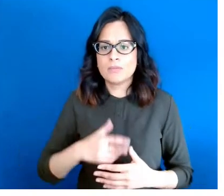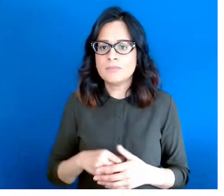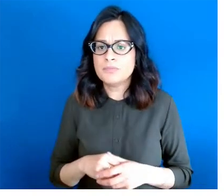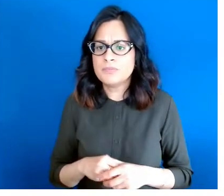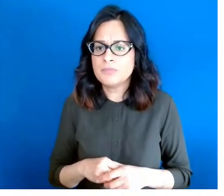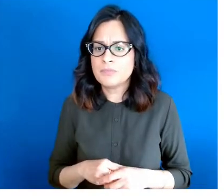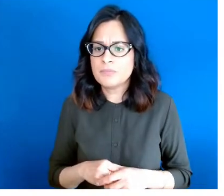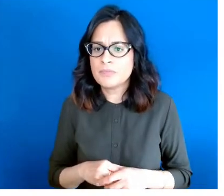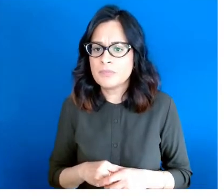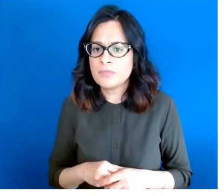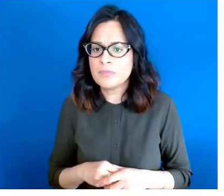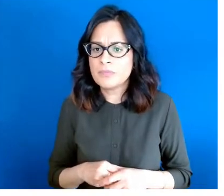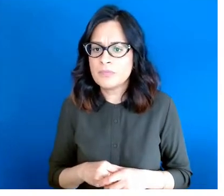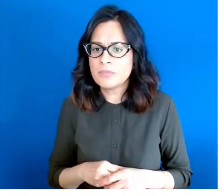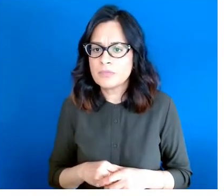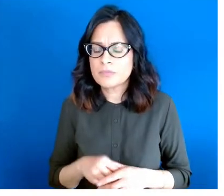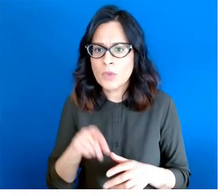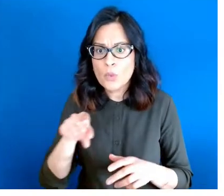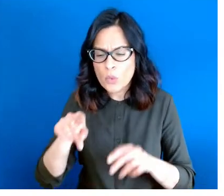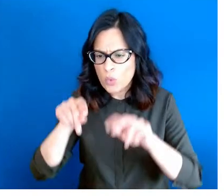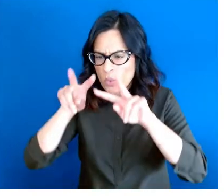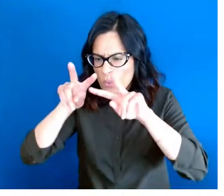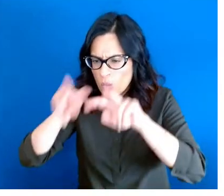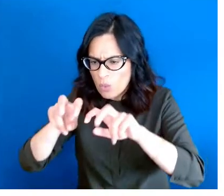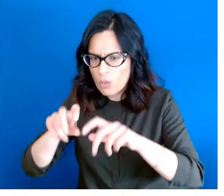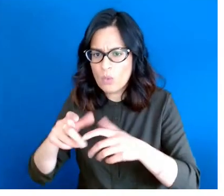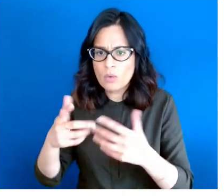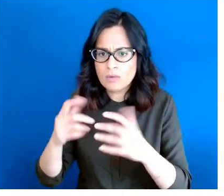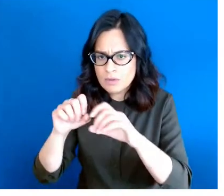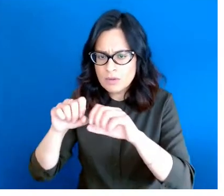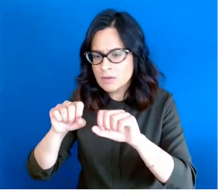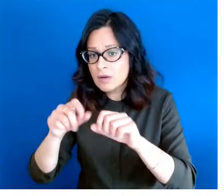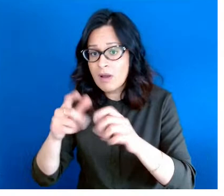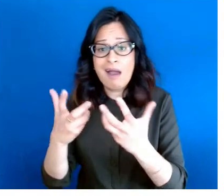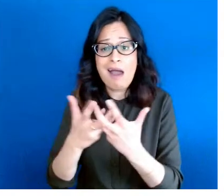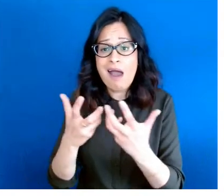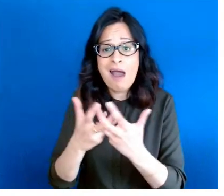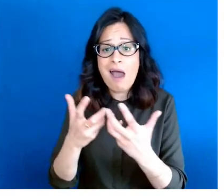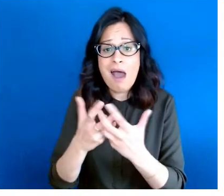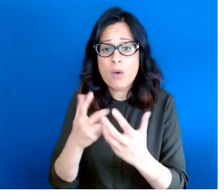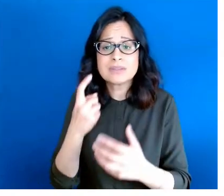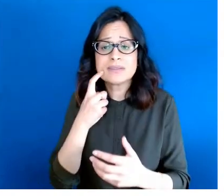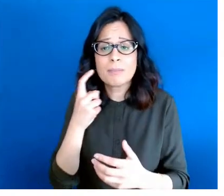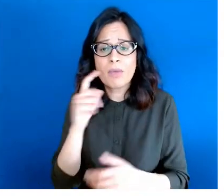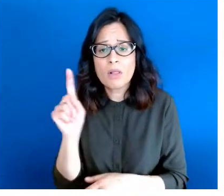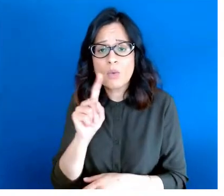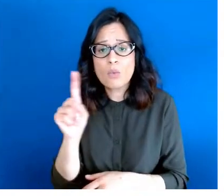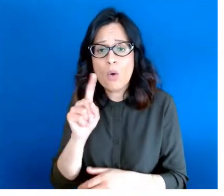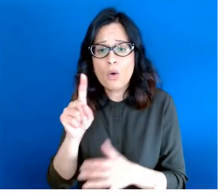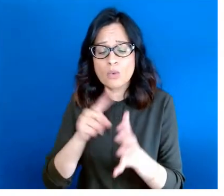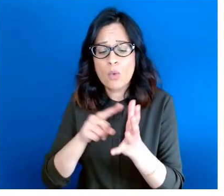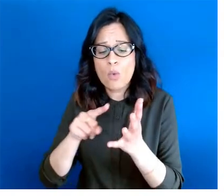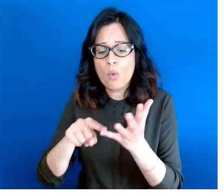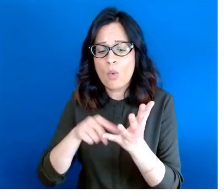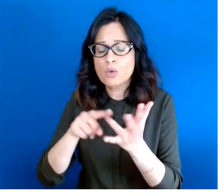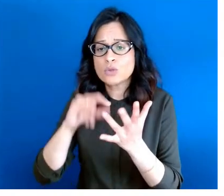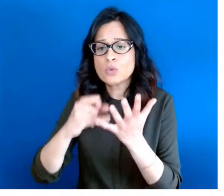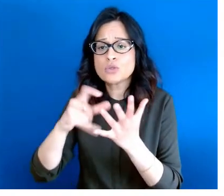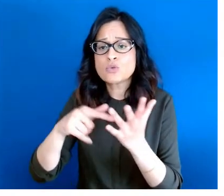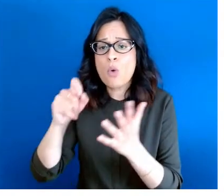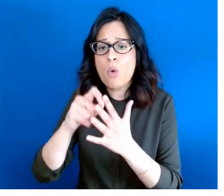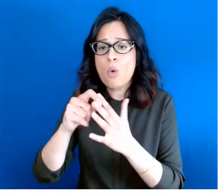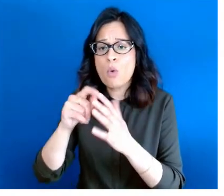If you inspect the nose, for example, by just using a simple otoscope, you can